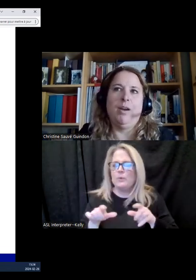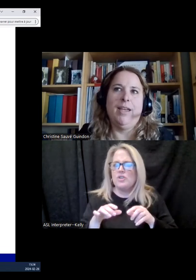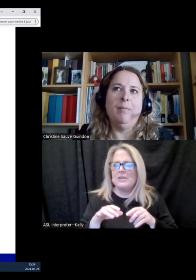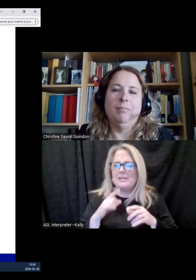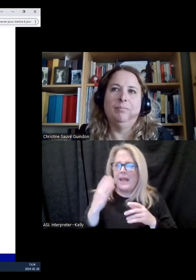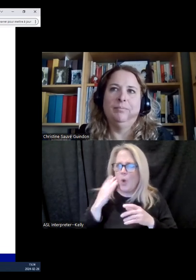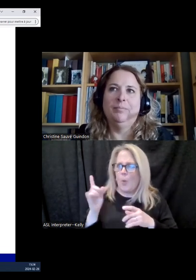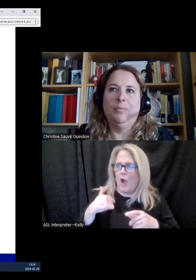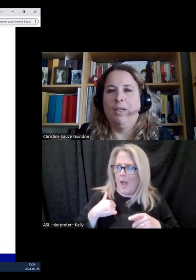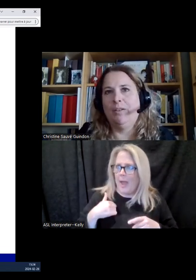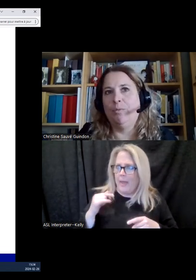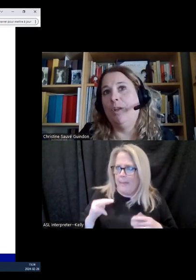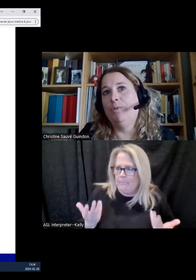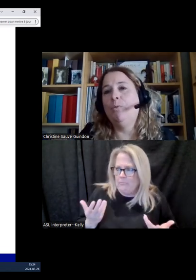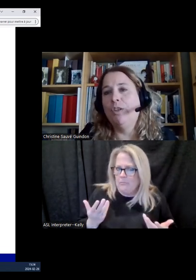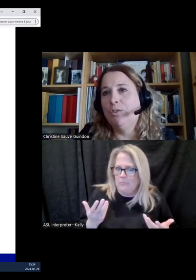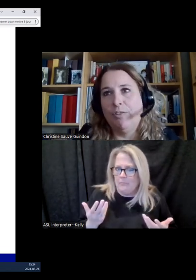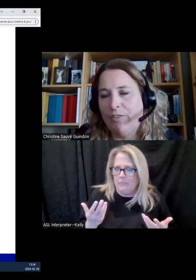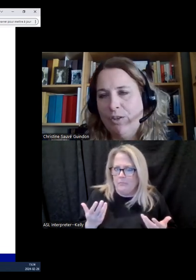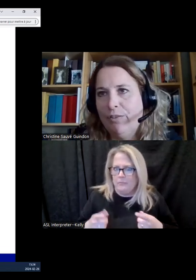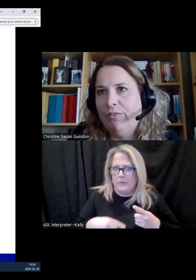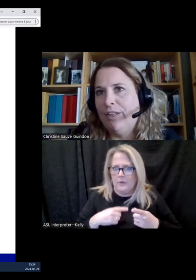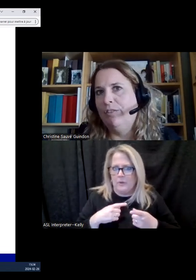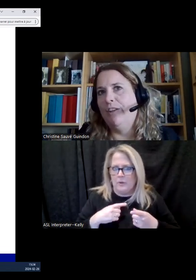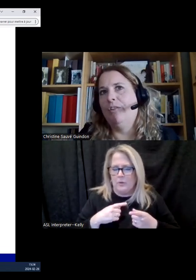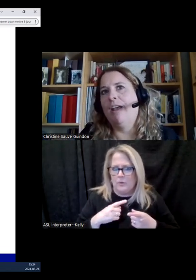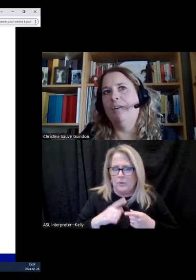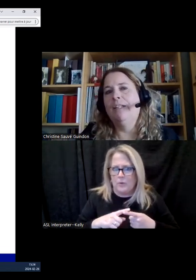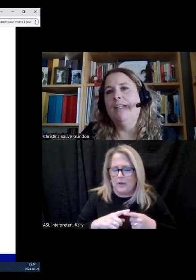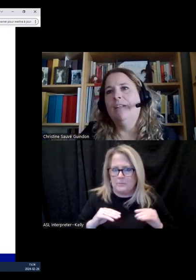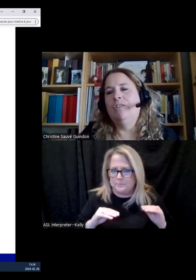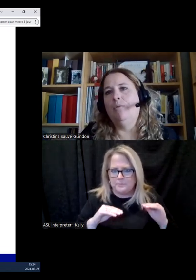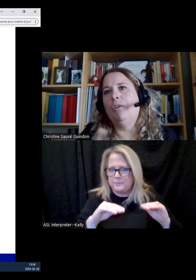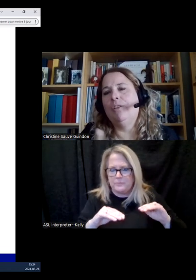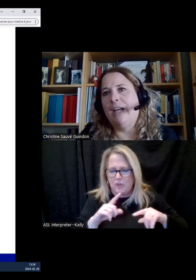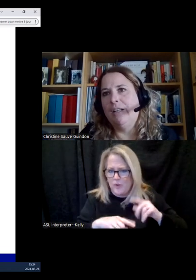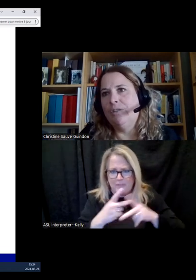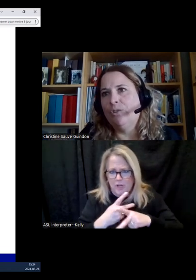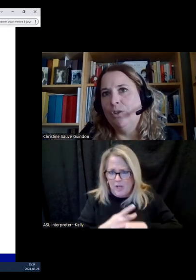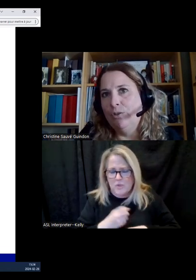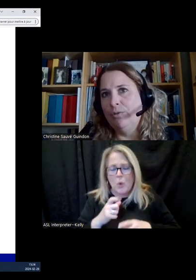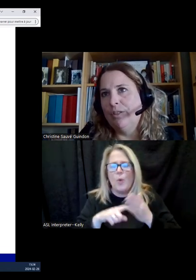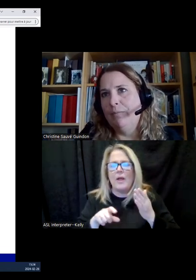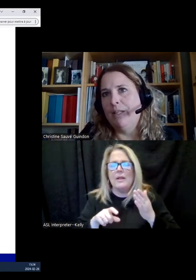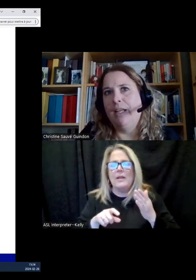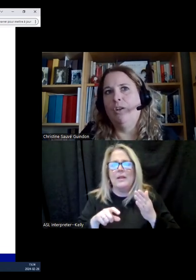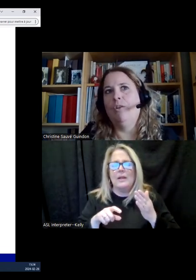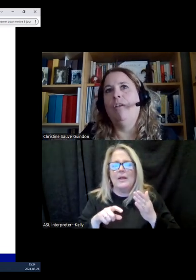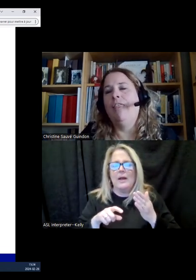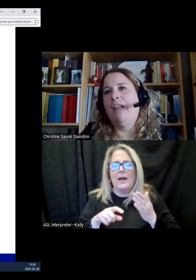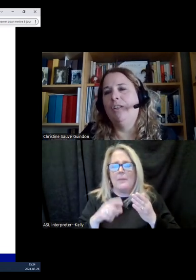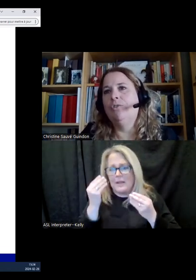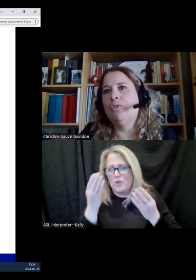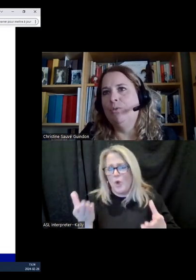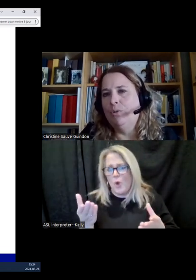know where I am. And when he was moving, he couldn't figure it out. So what are the tactile cues, I'm letting you